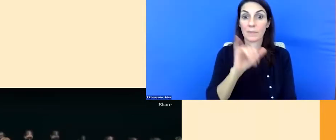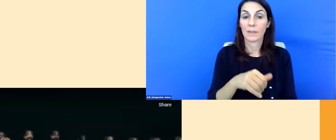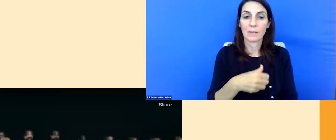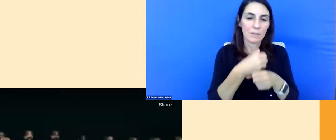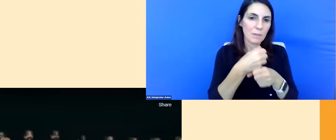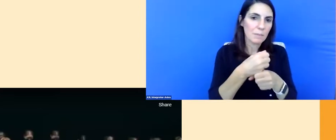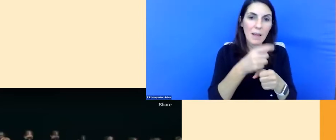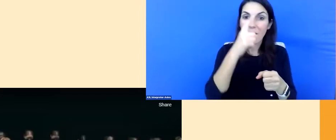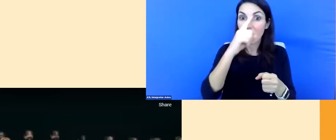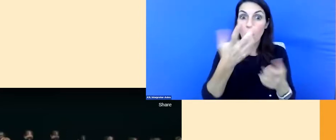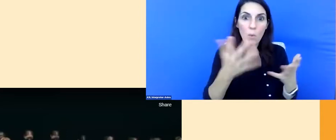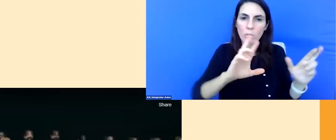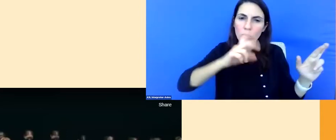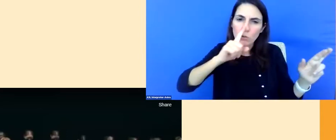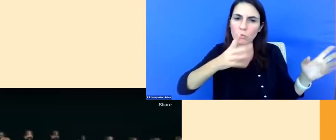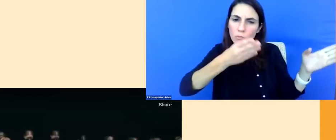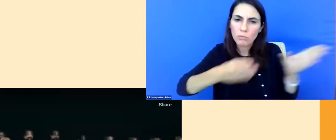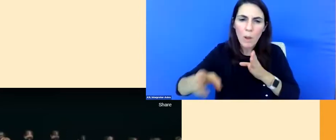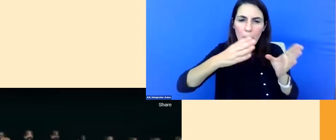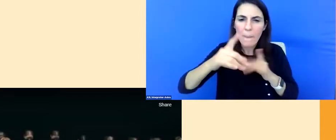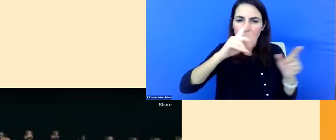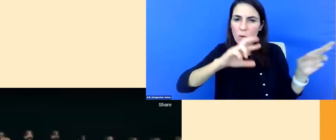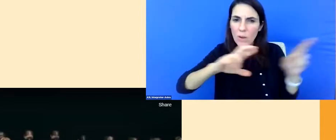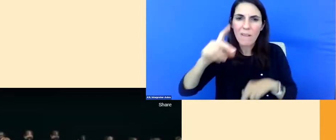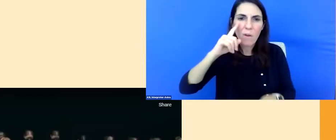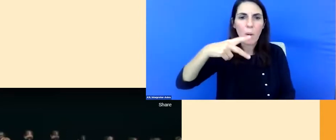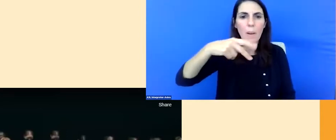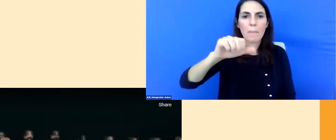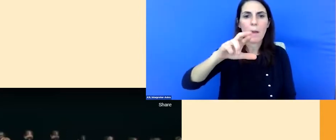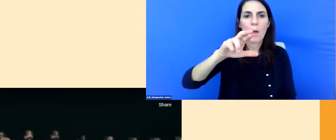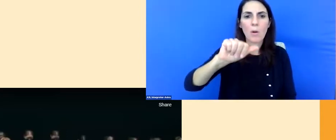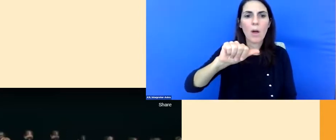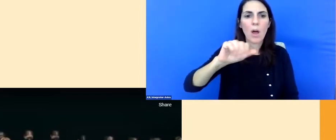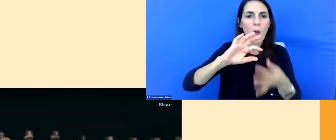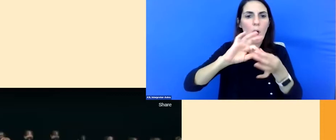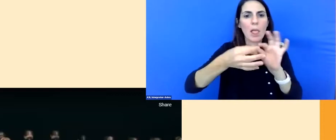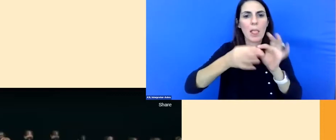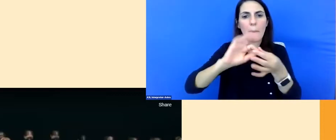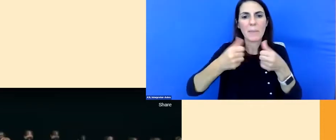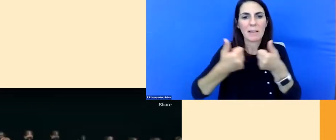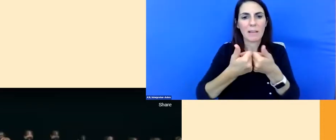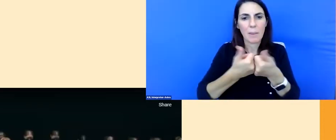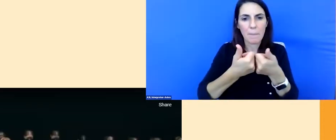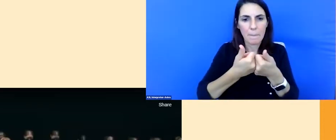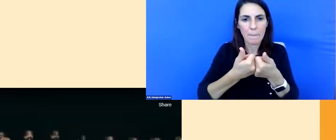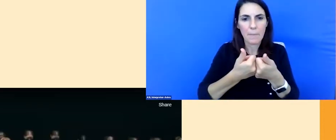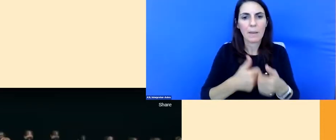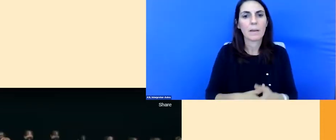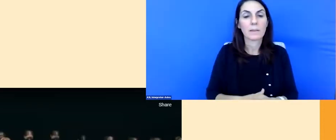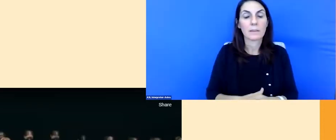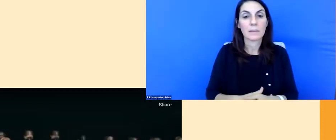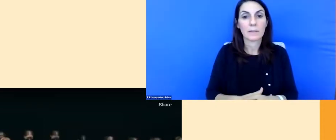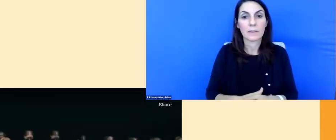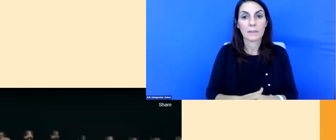the 2024 Paralympic Games. And they made it to